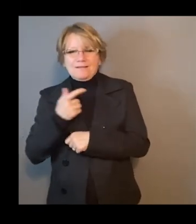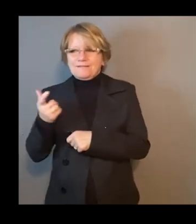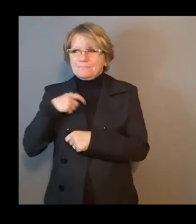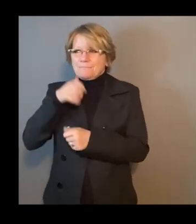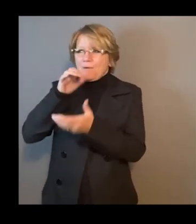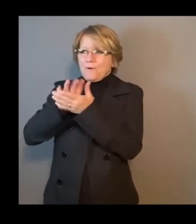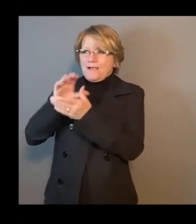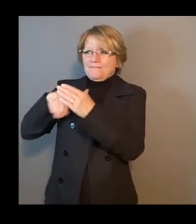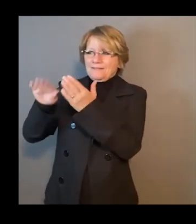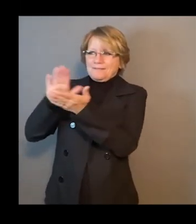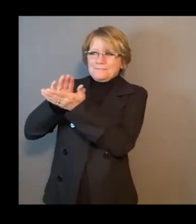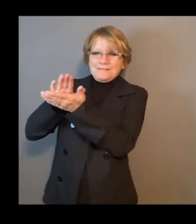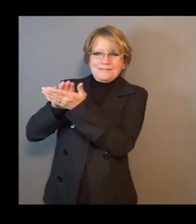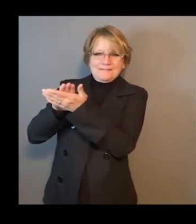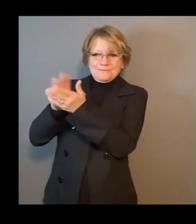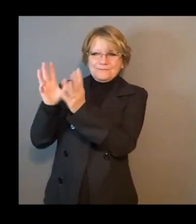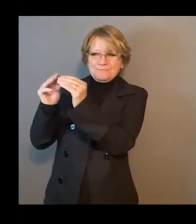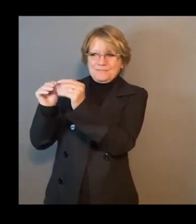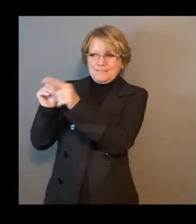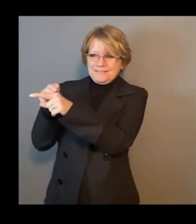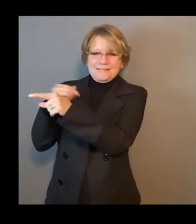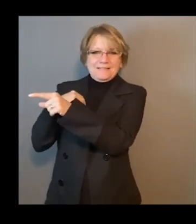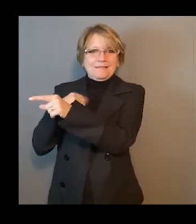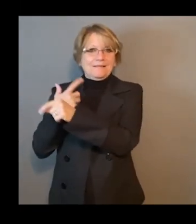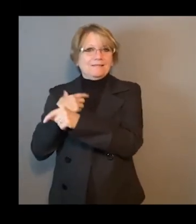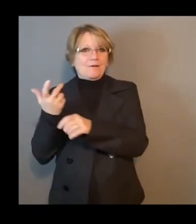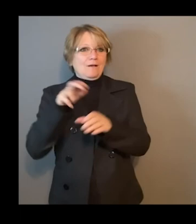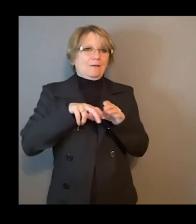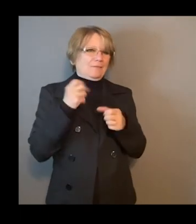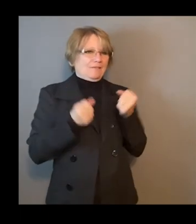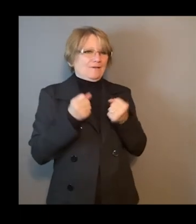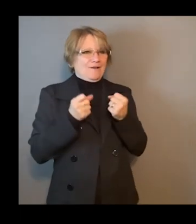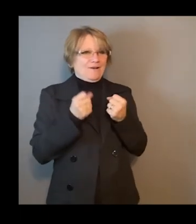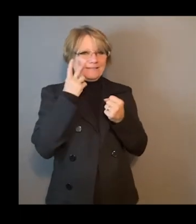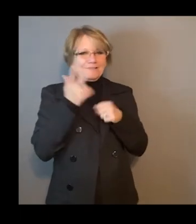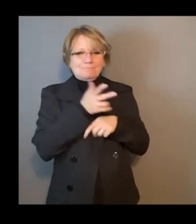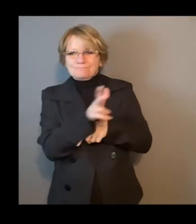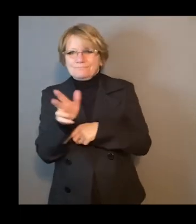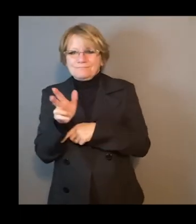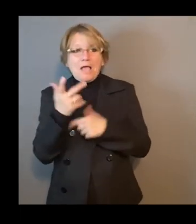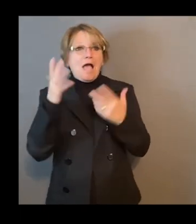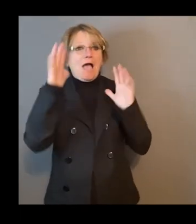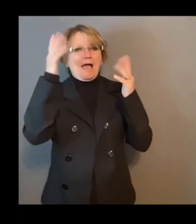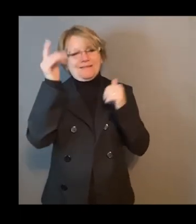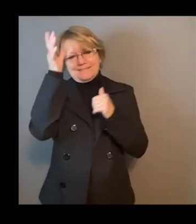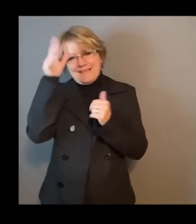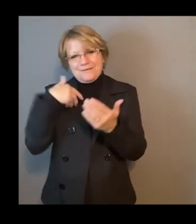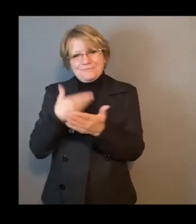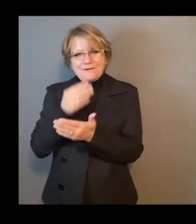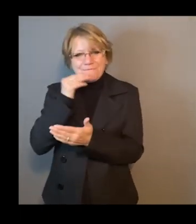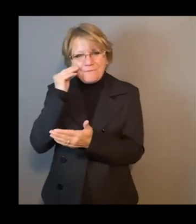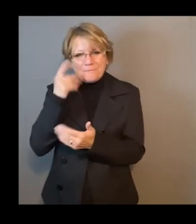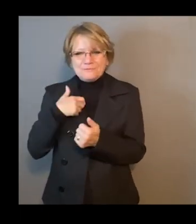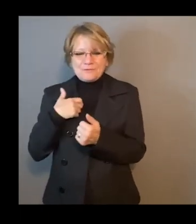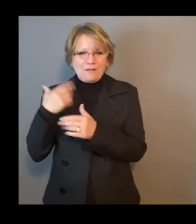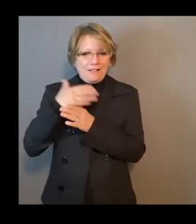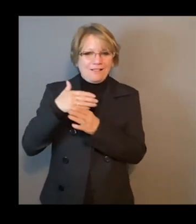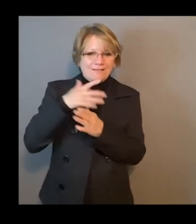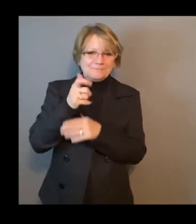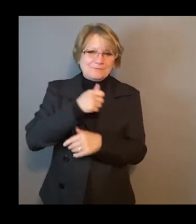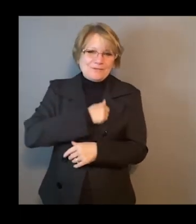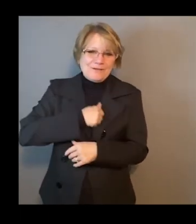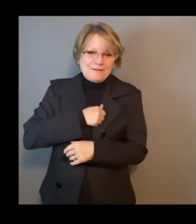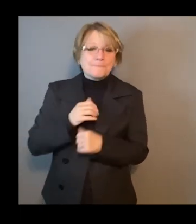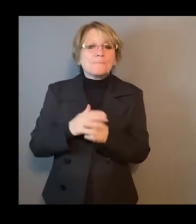My wife is in a school meeting for my other kid, and then they joined me in the car. They see me come home, and that was it. So